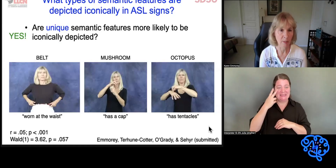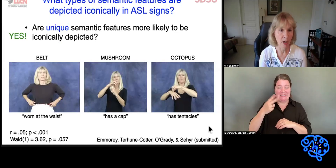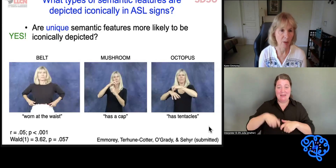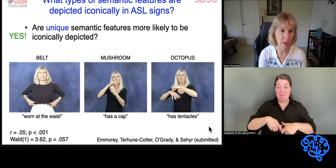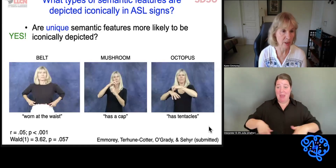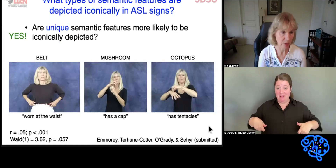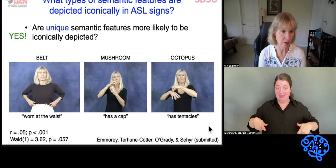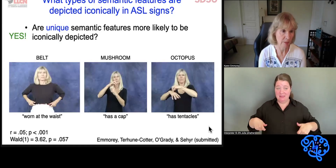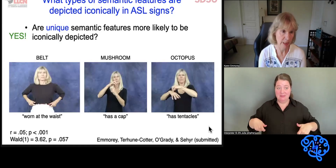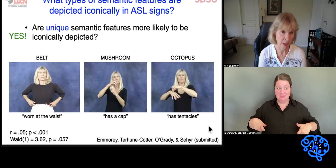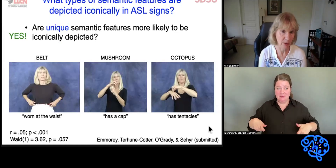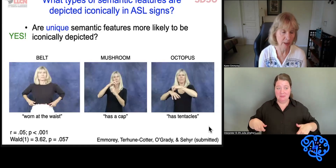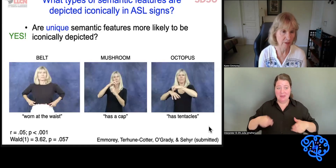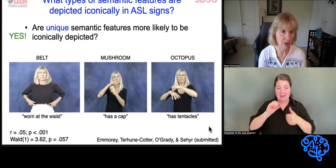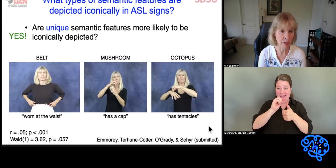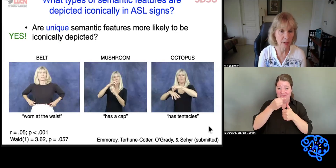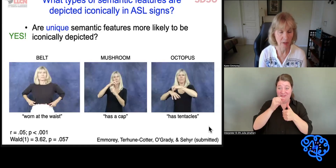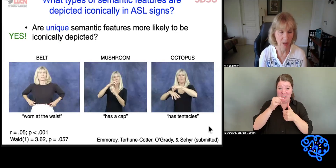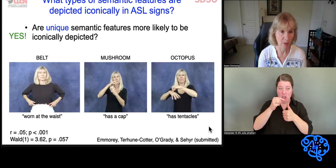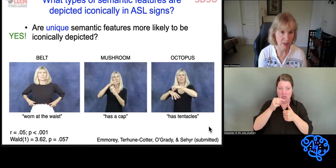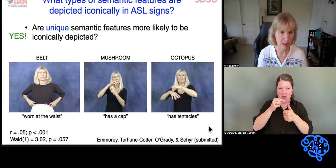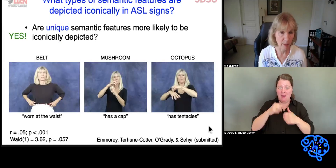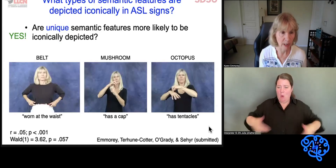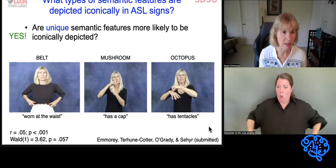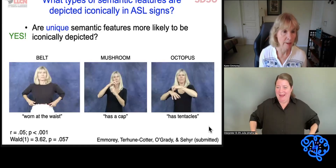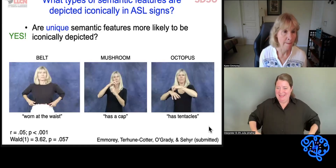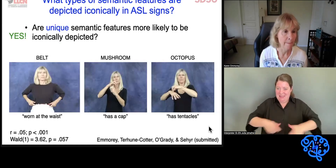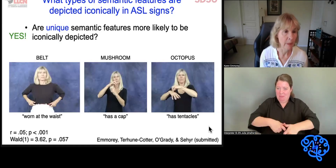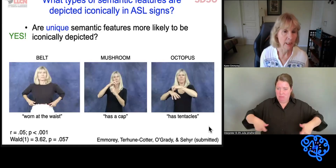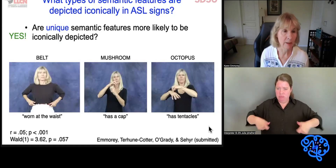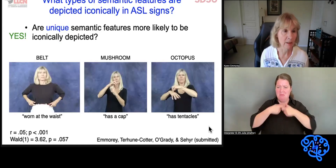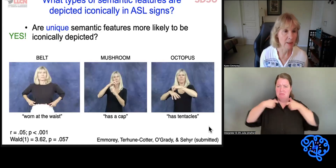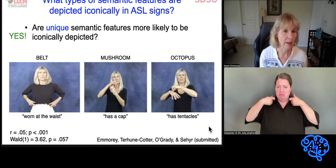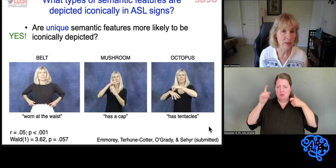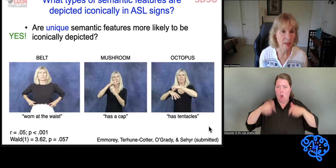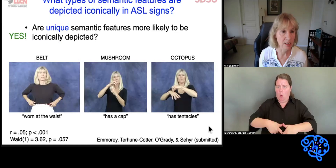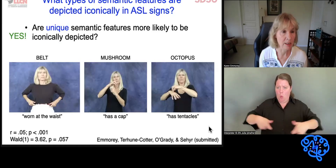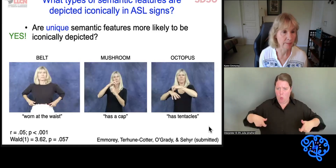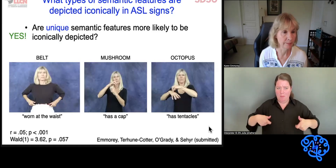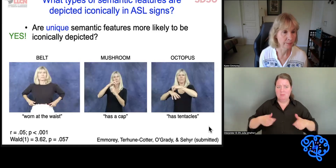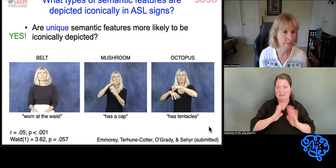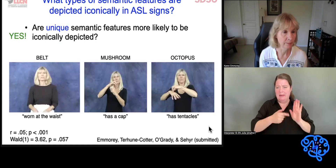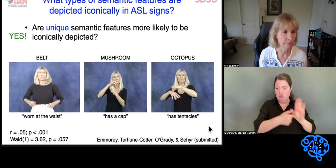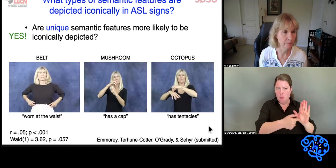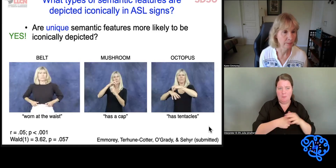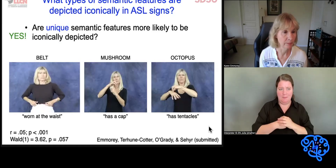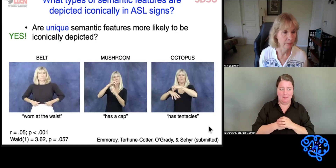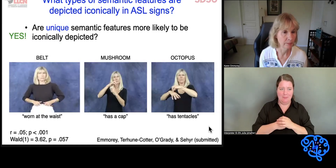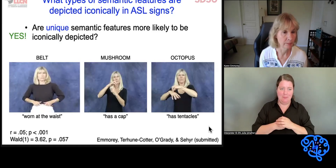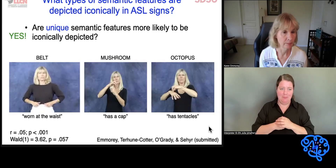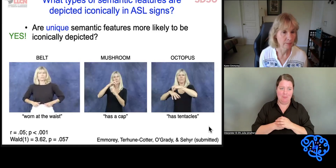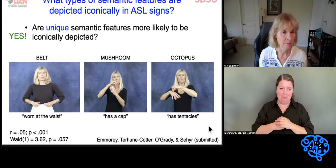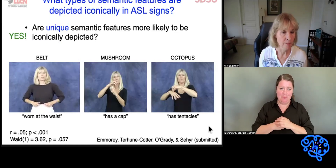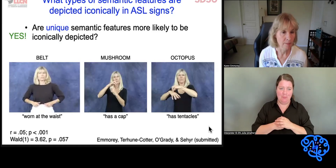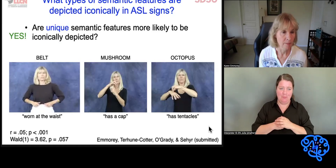was a unique feature across the database. And the sign looks like this.